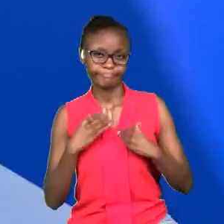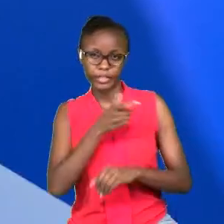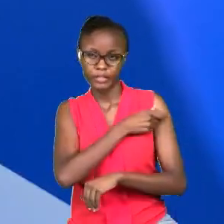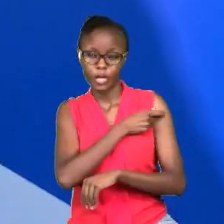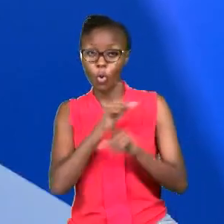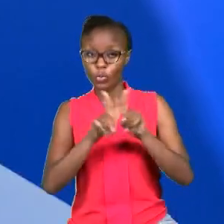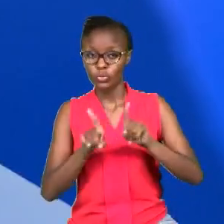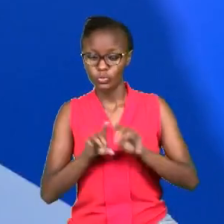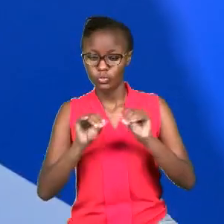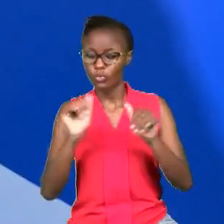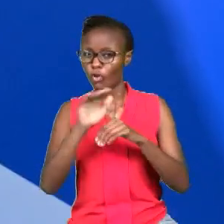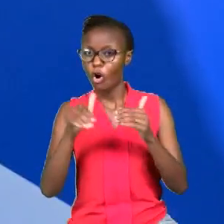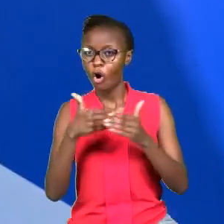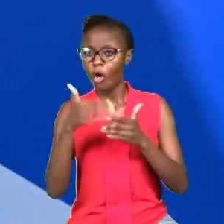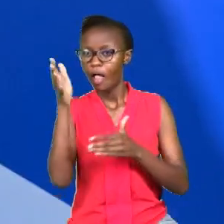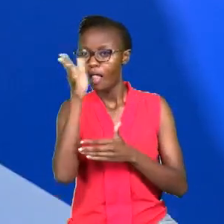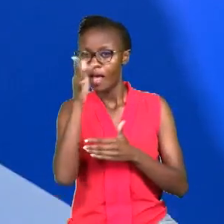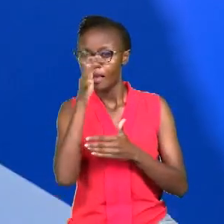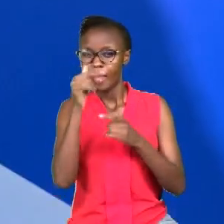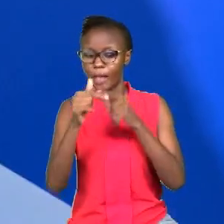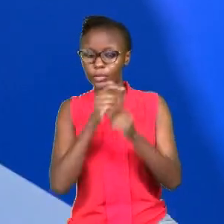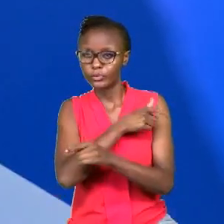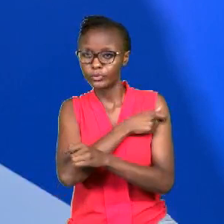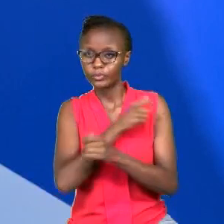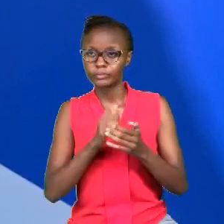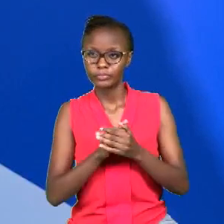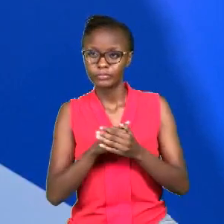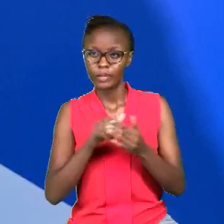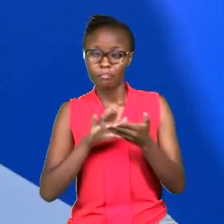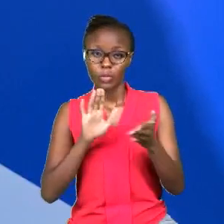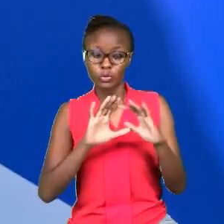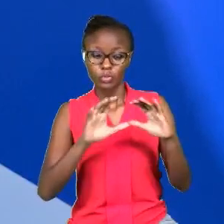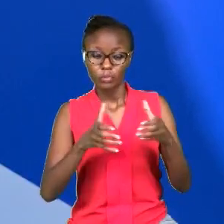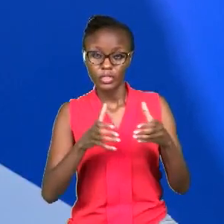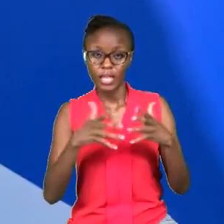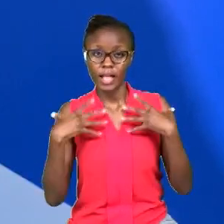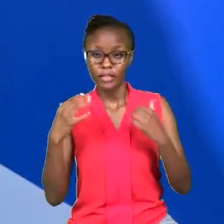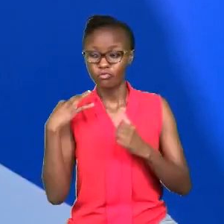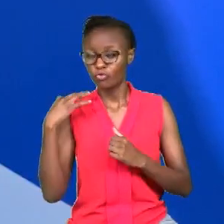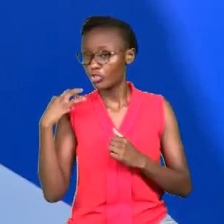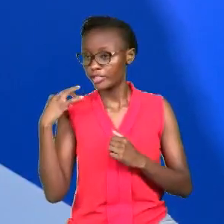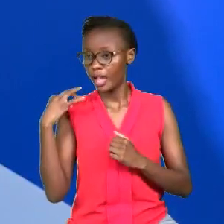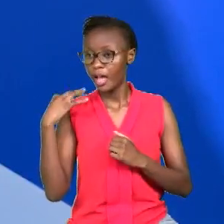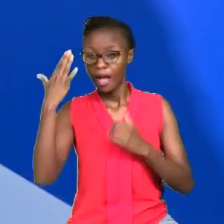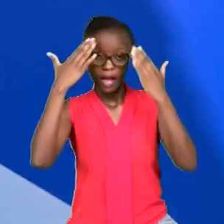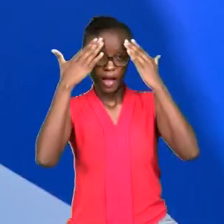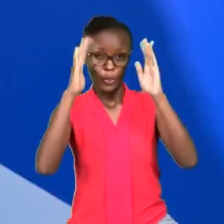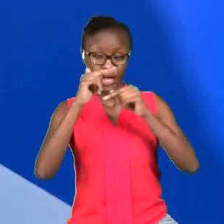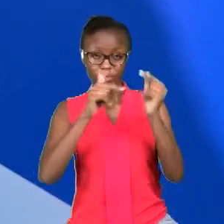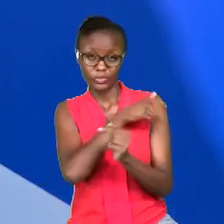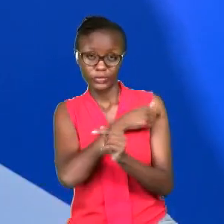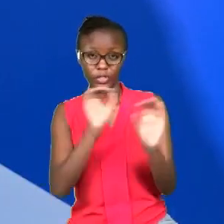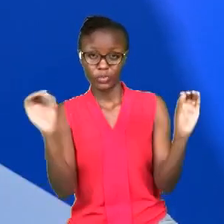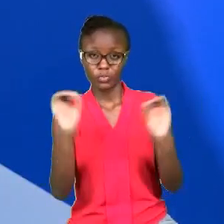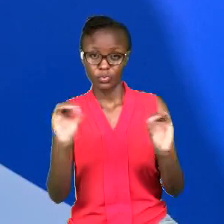Most community health volunteers had no information about the vaccine. Neither were they provided with the PPEs,